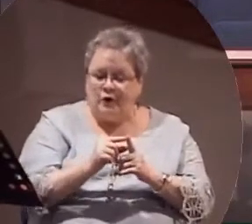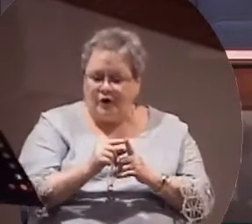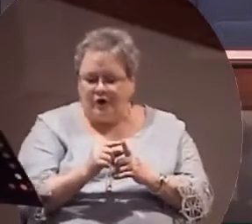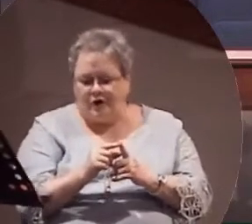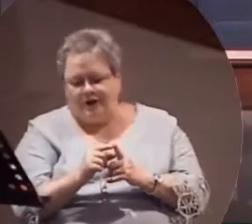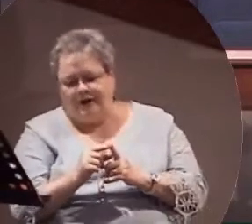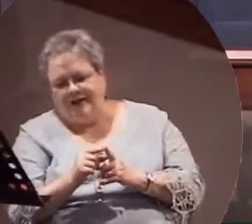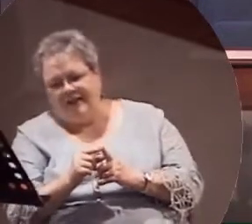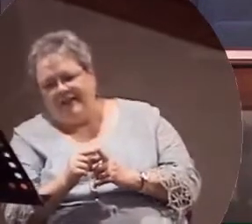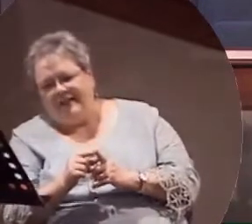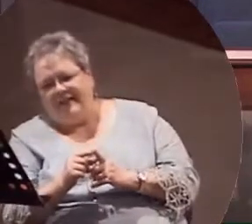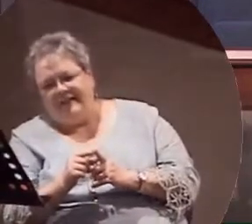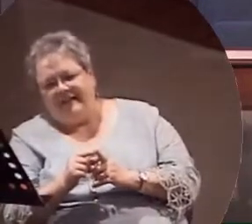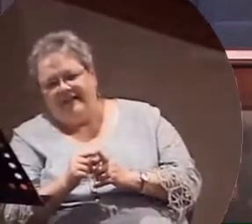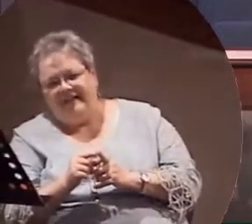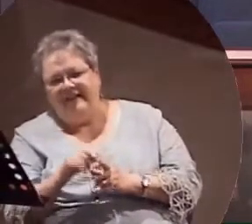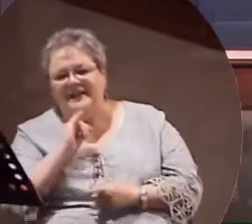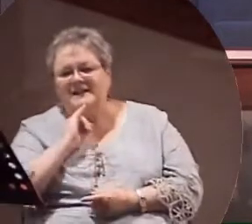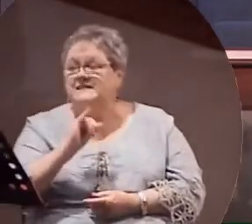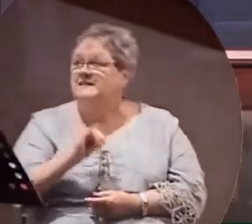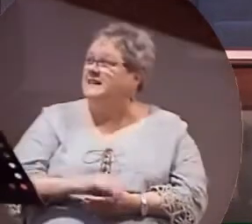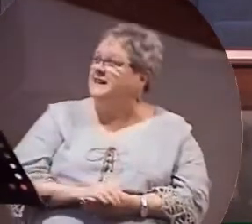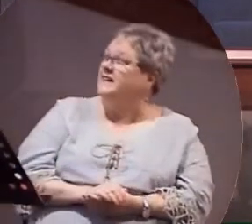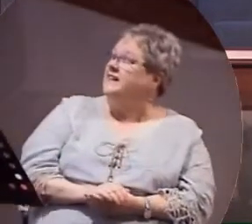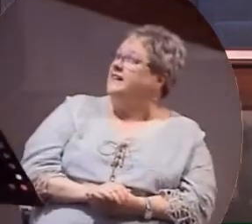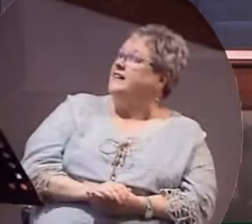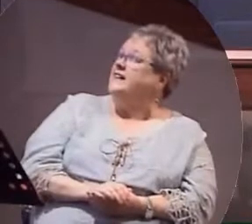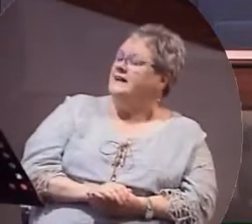at tonight is the word